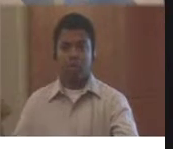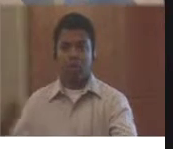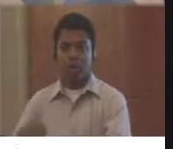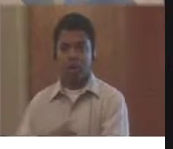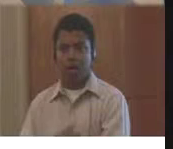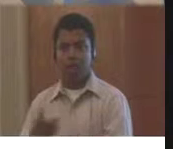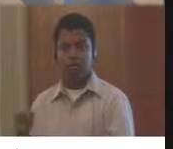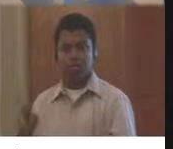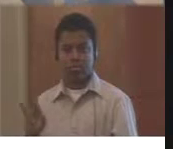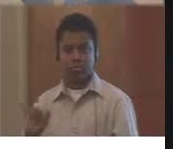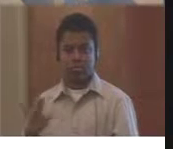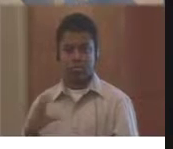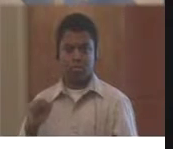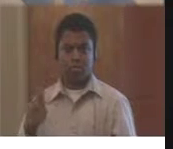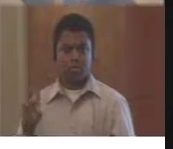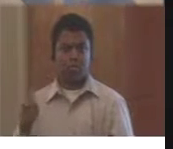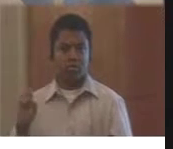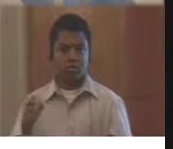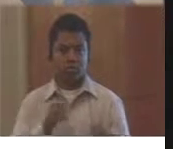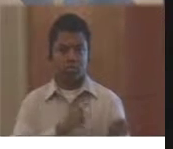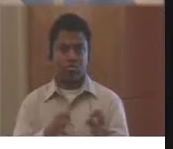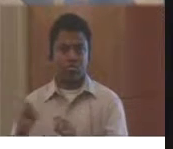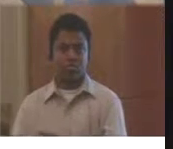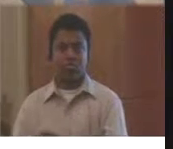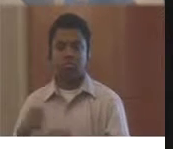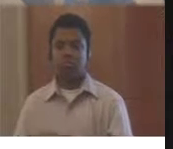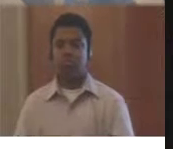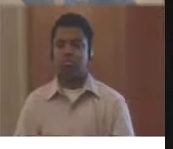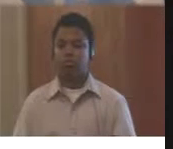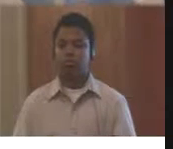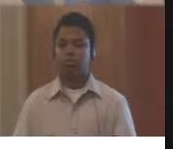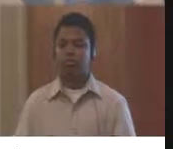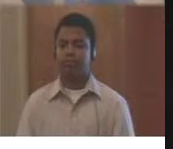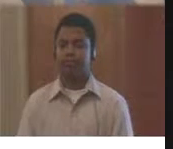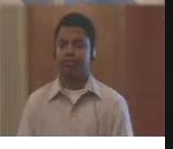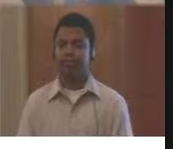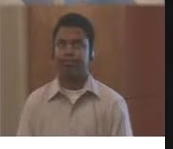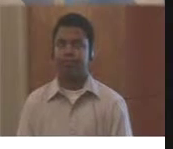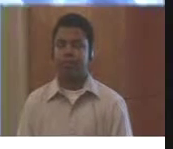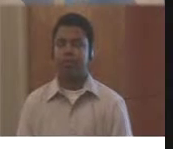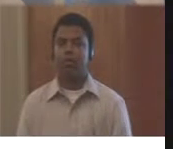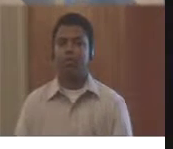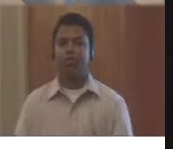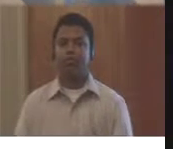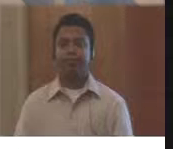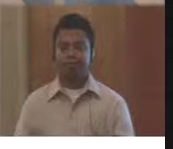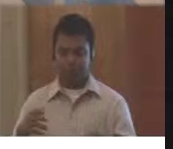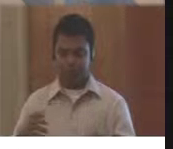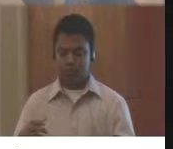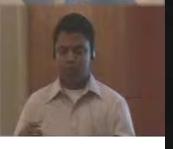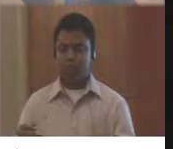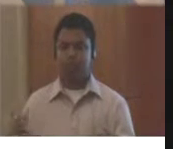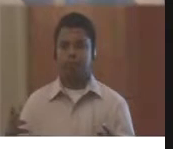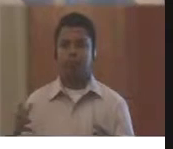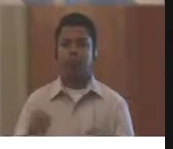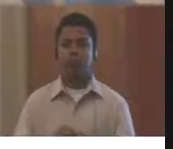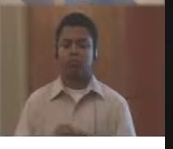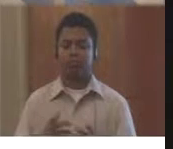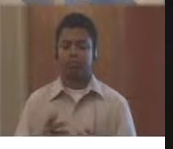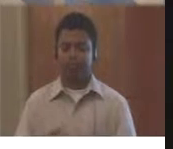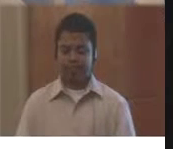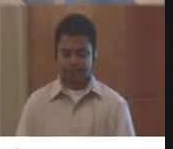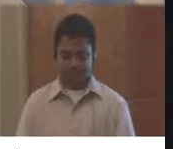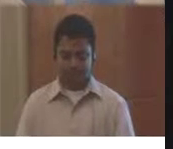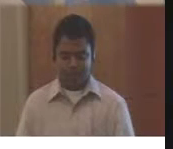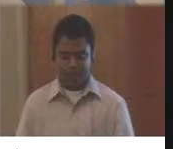was already explained by Don Ricardo Melna. It's a non-binding document to be reviewed, and it's an orienting framework